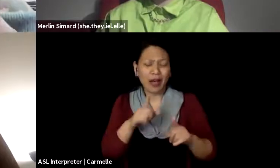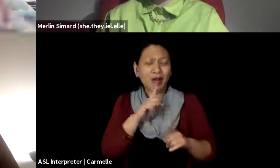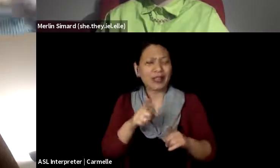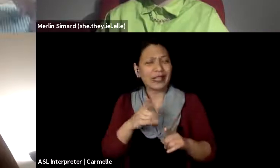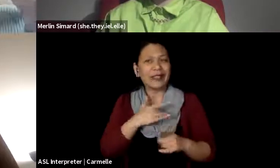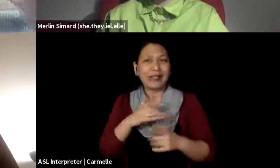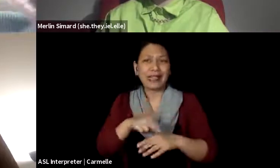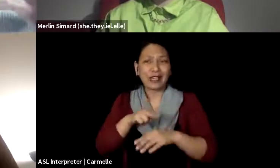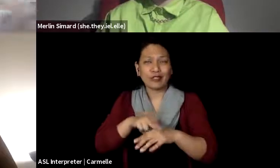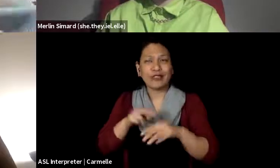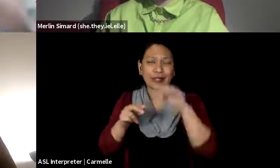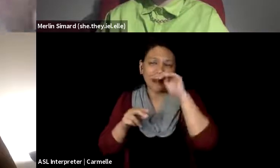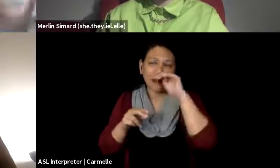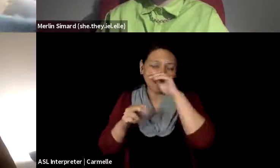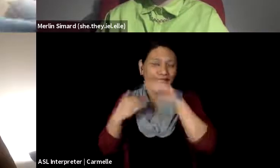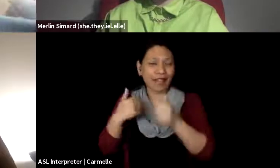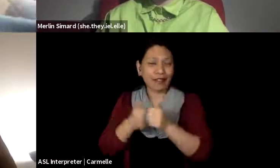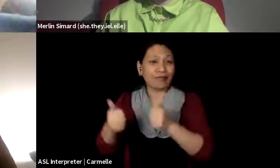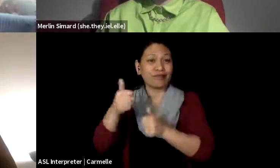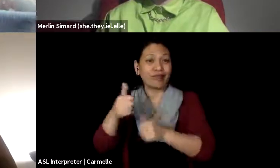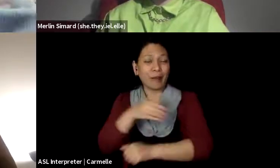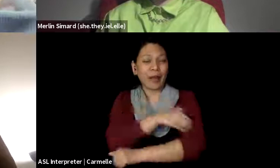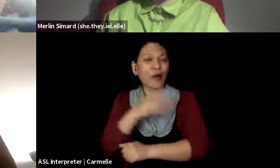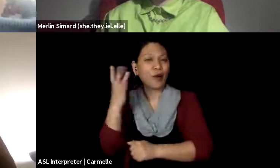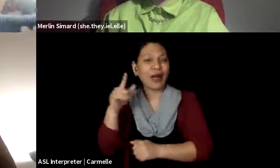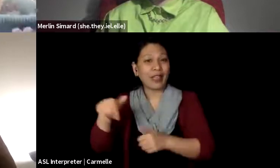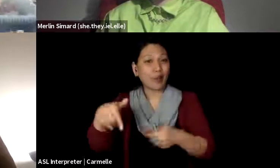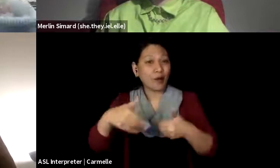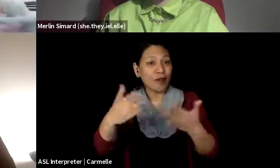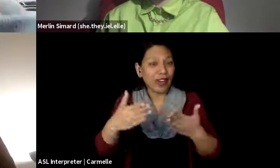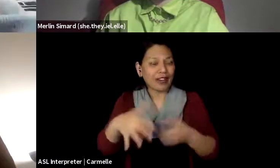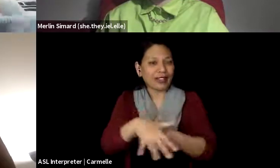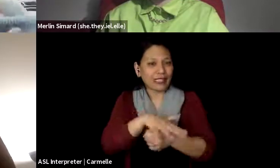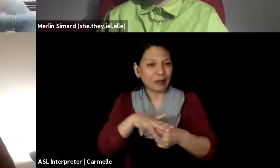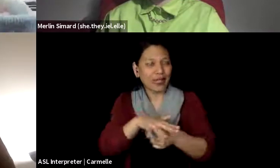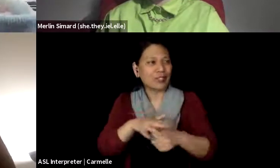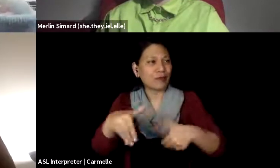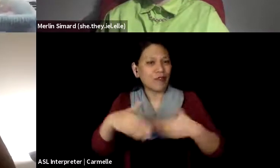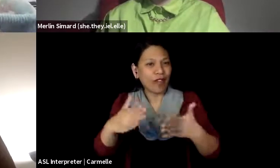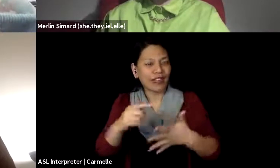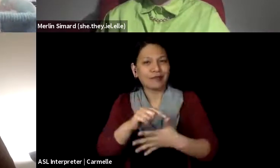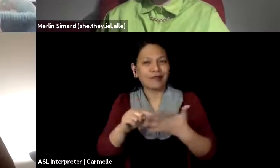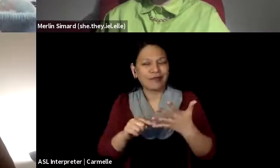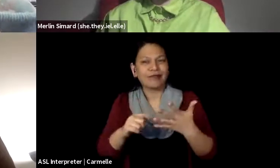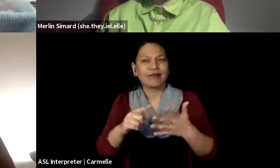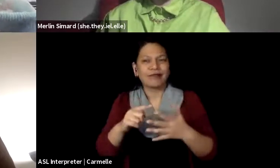are the one that is providing the platform. They are providing whatever, you know, whatever it is that they're giving